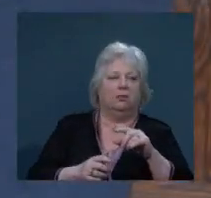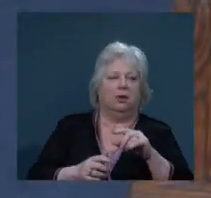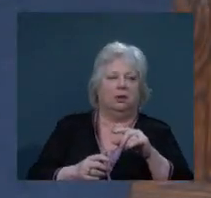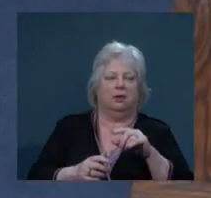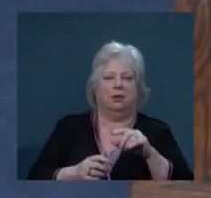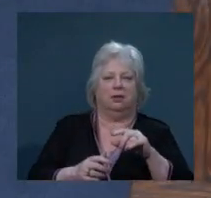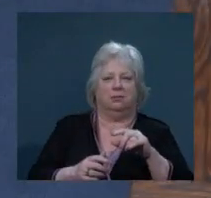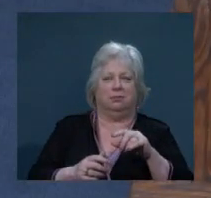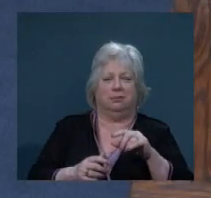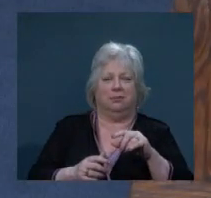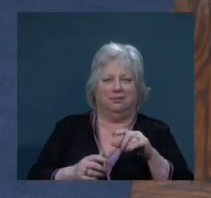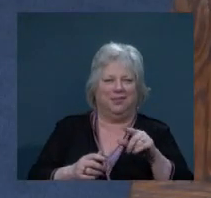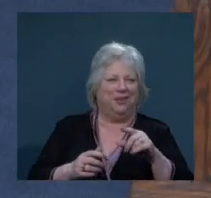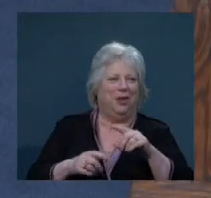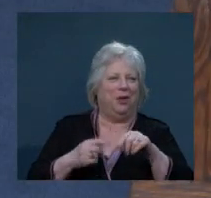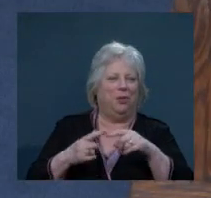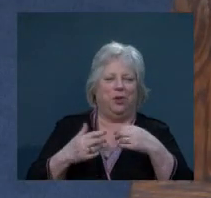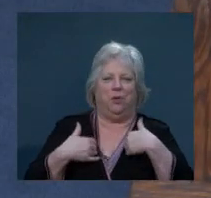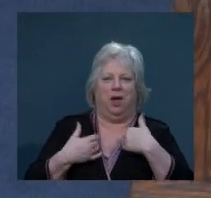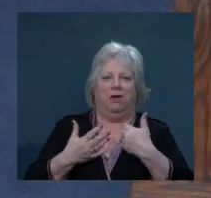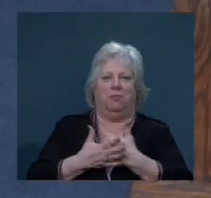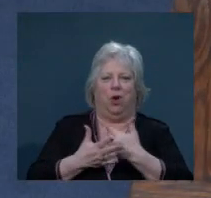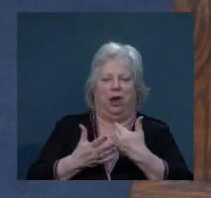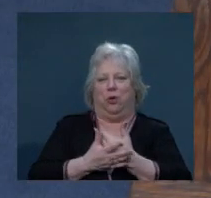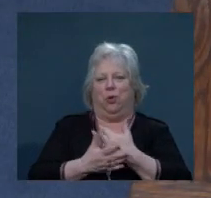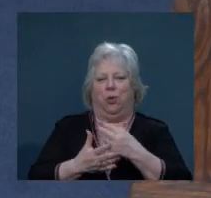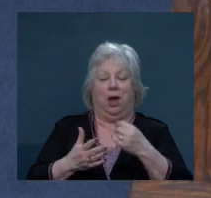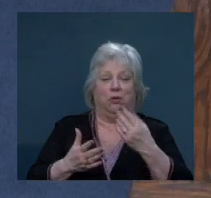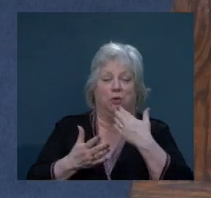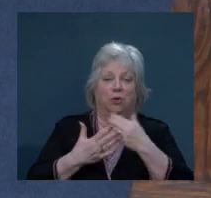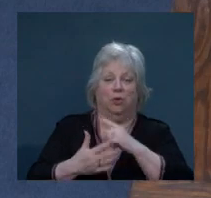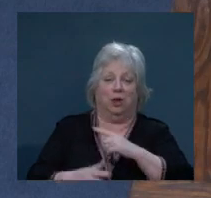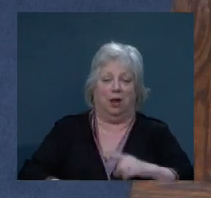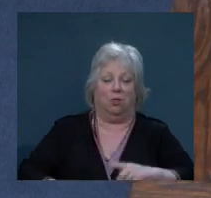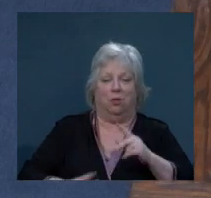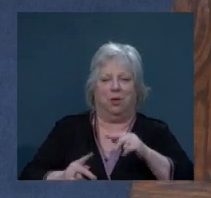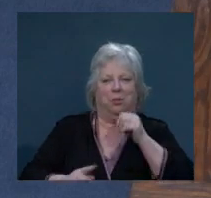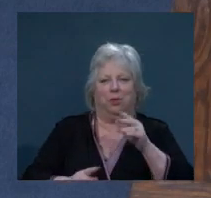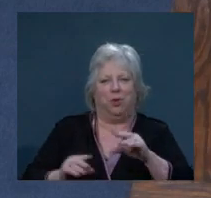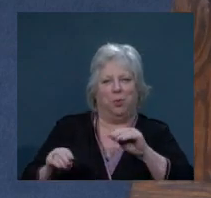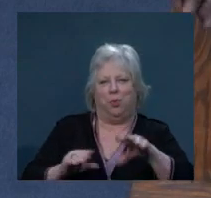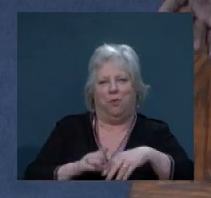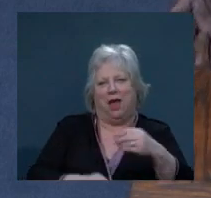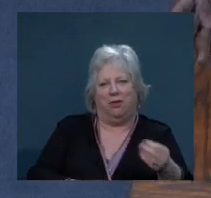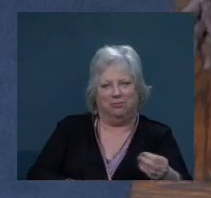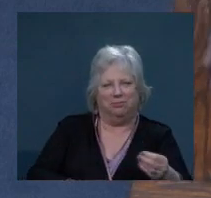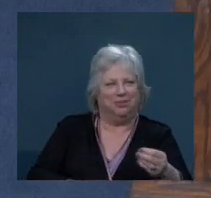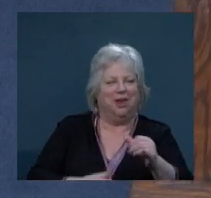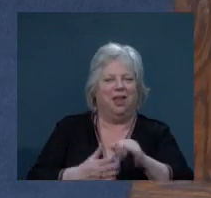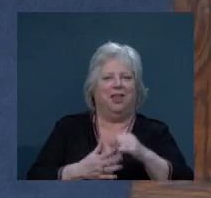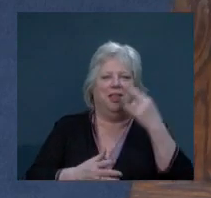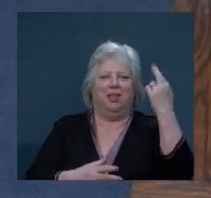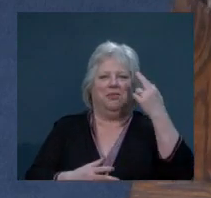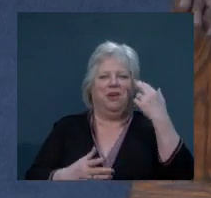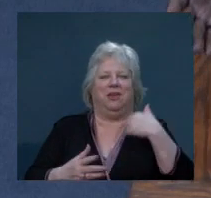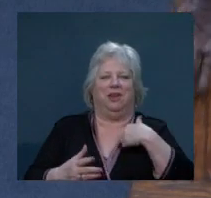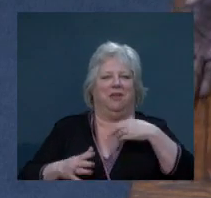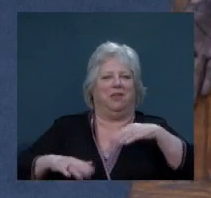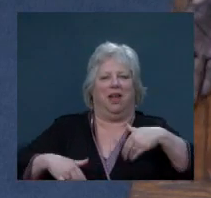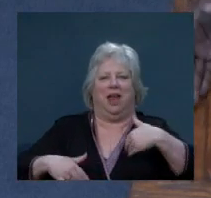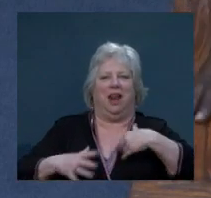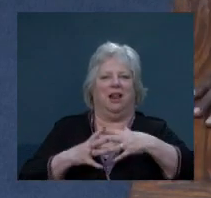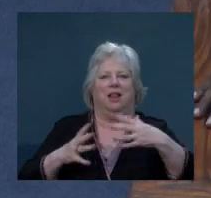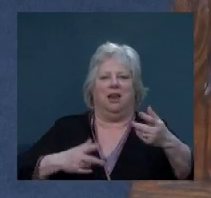is when you got brand new and you're a good landlord, people don't move out. That's why I haven't had that